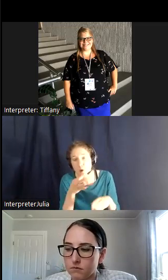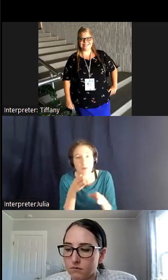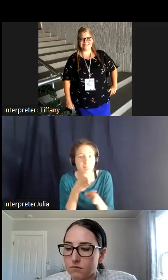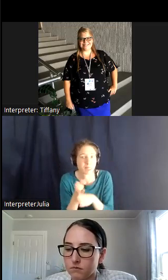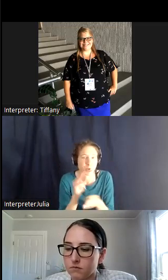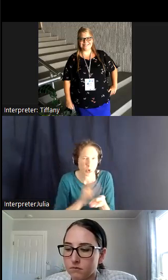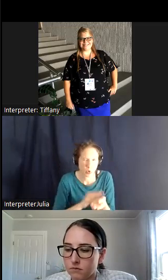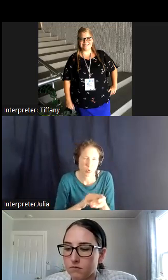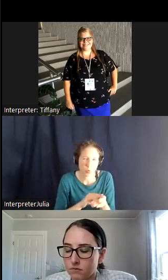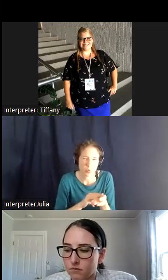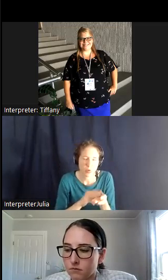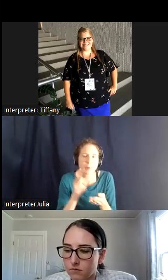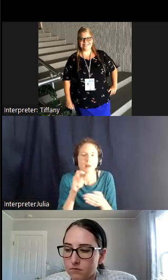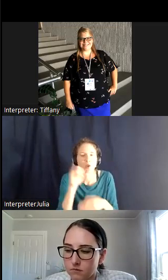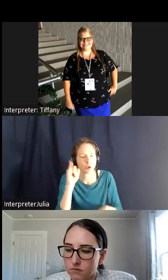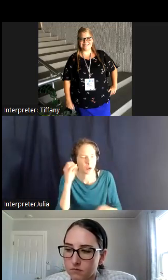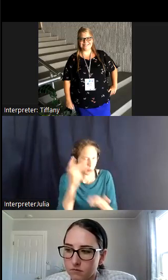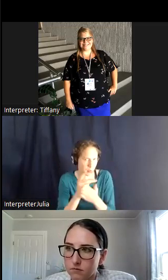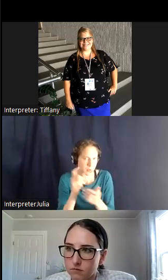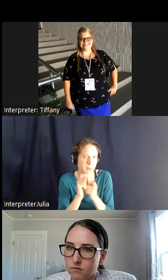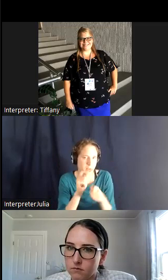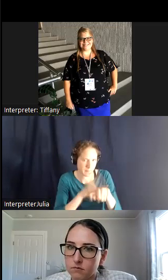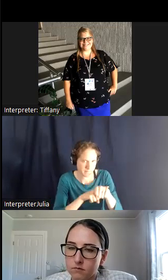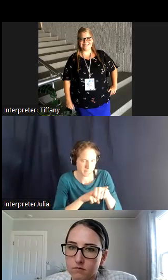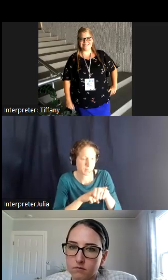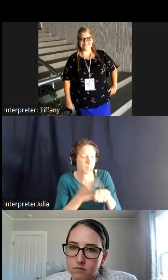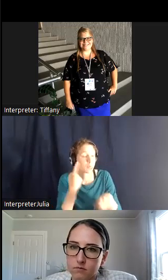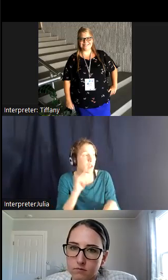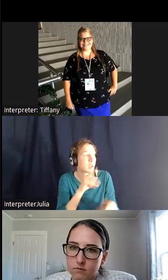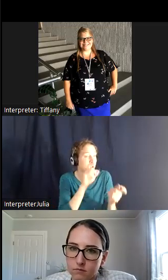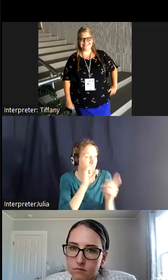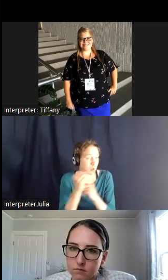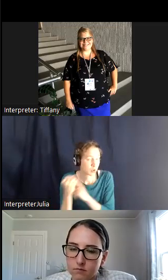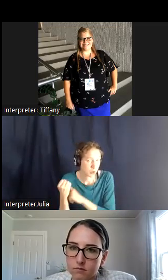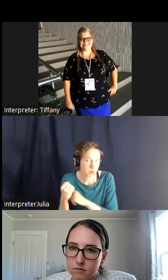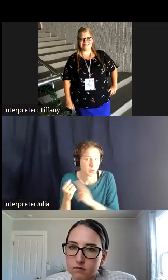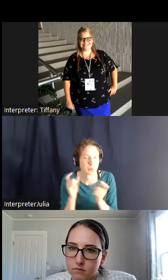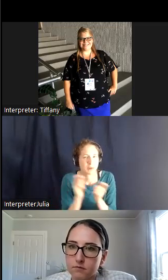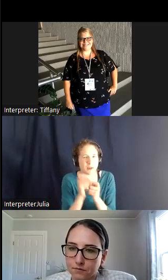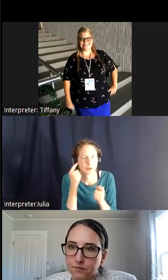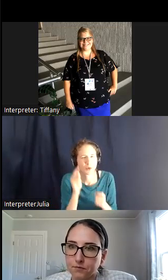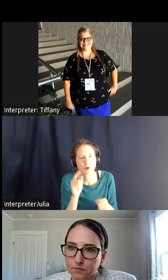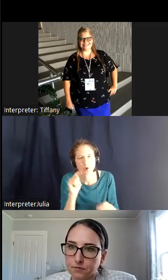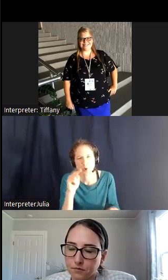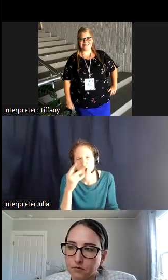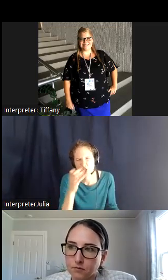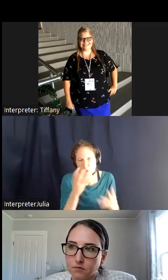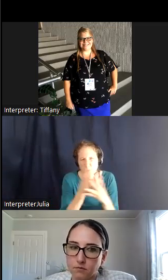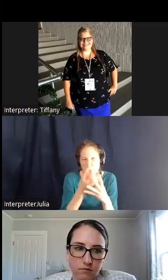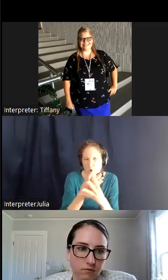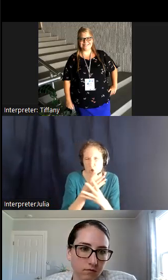period of time. And in these situations, you know, particularly if we're thinking about it in a triage context and you're